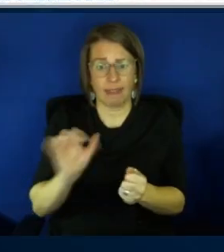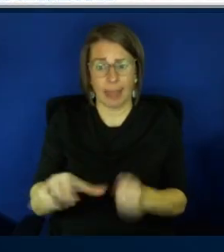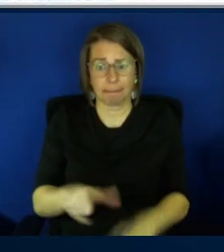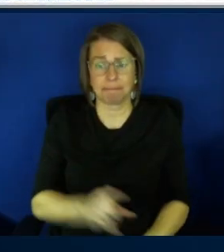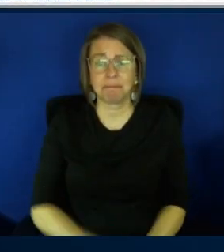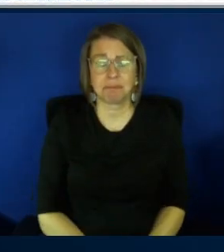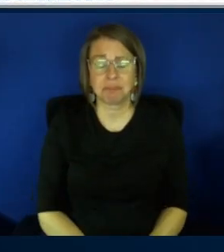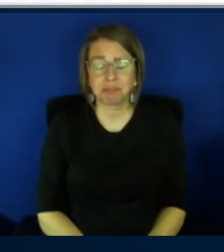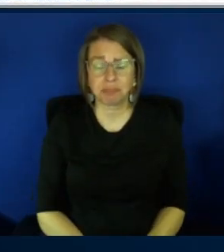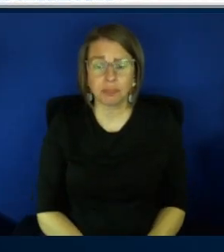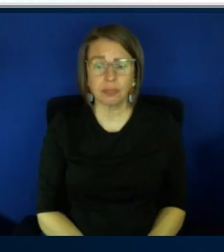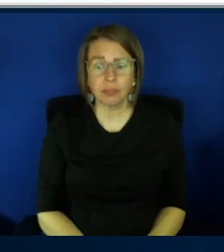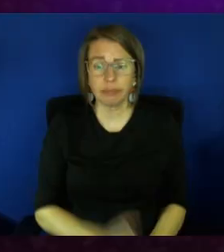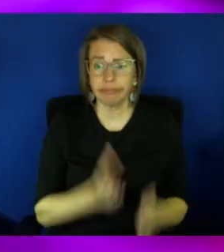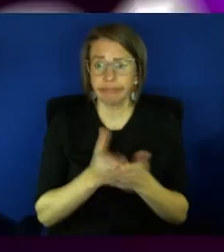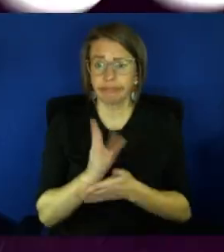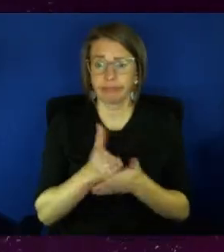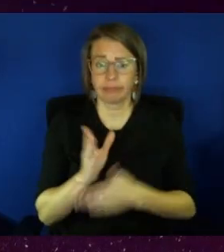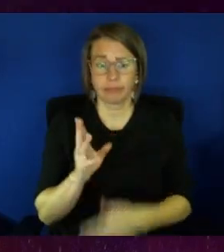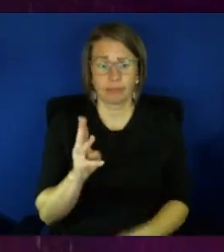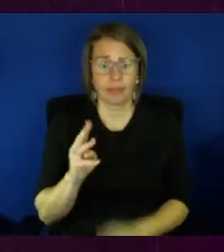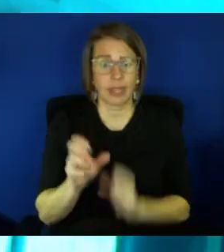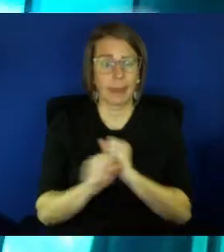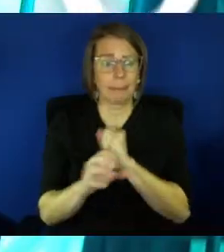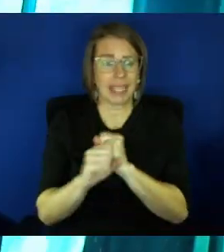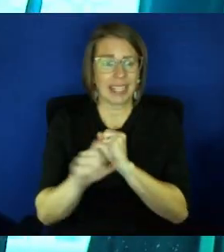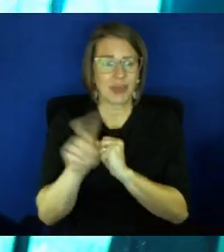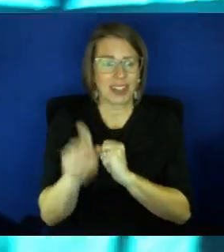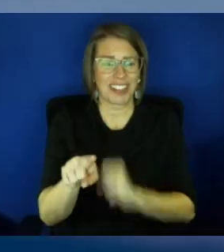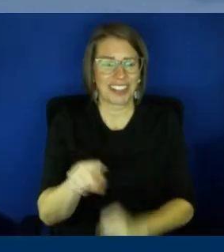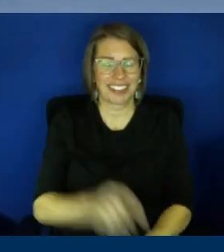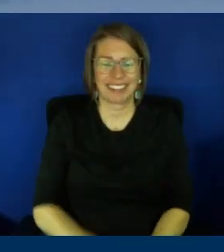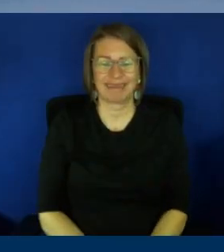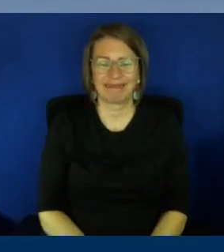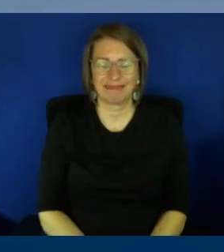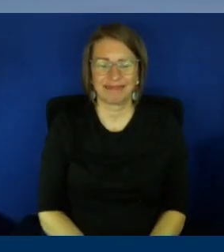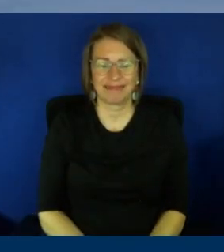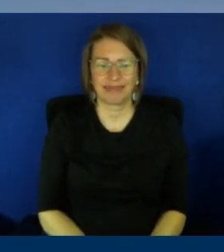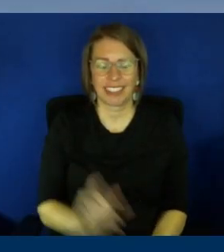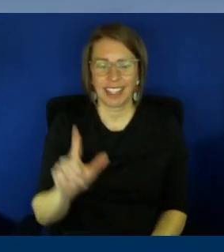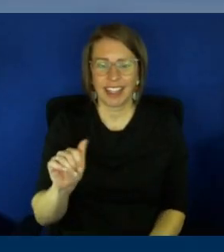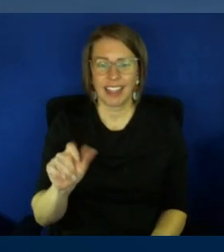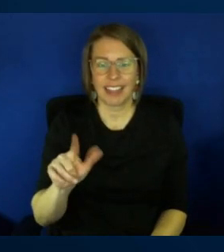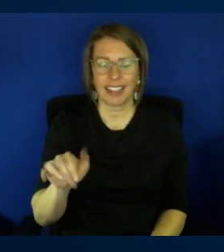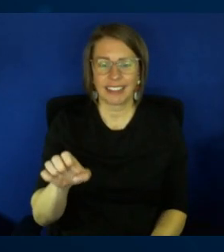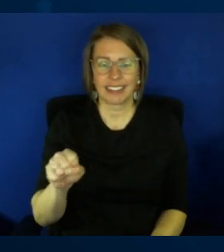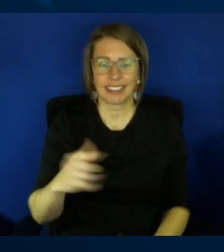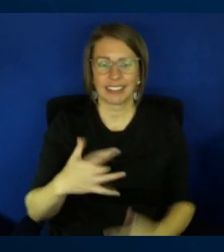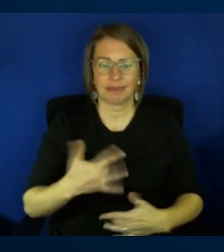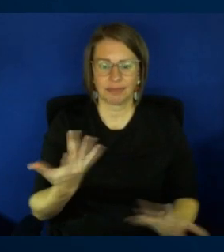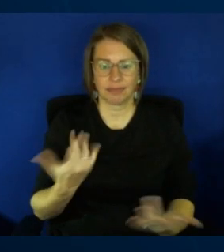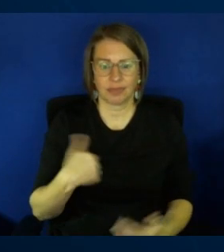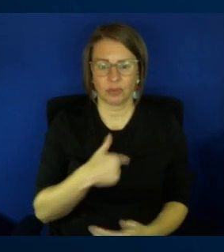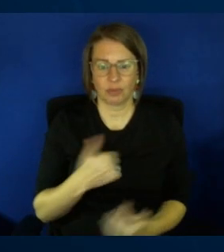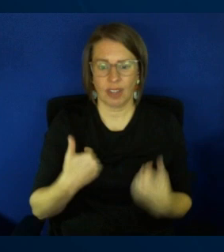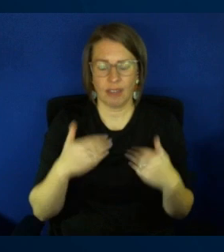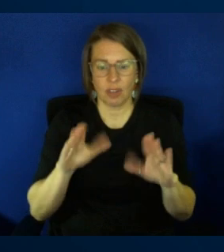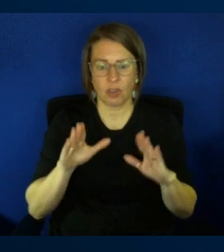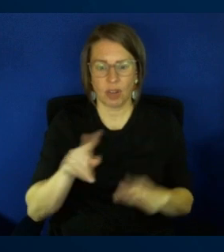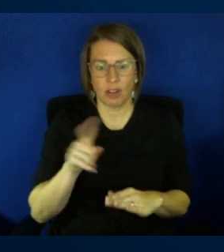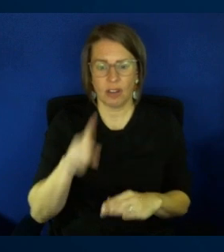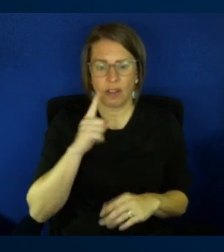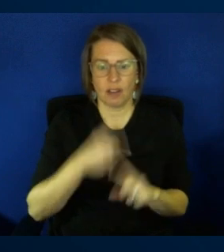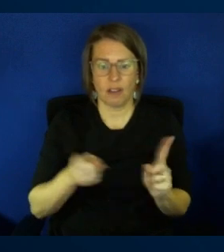right. We know many of you have questions. Let's head to Studio B with Alexis. Alexis, what's going on out there? We have a great question from Jeremy